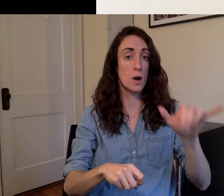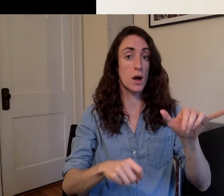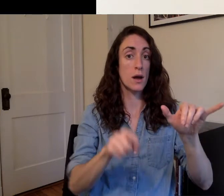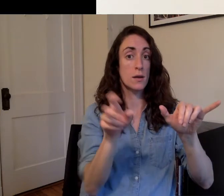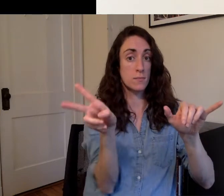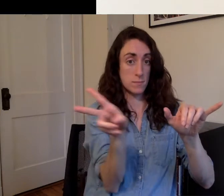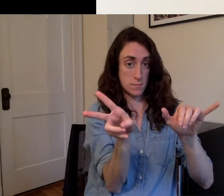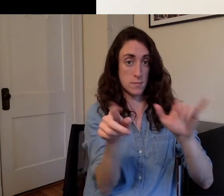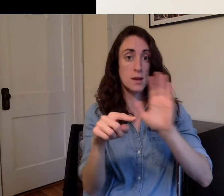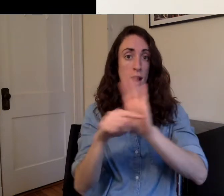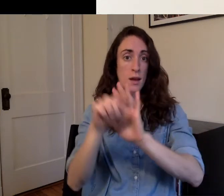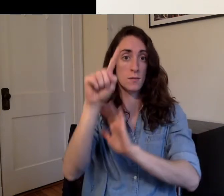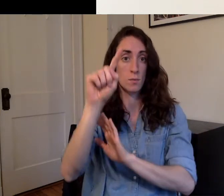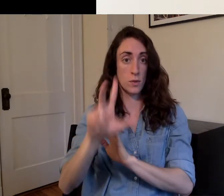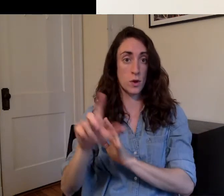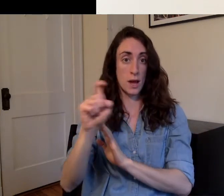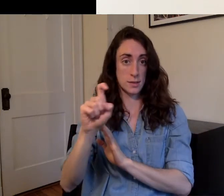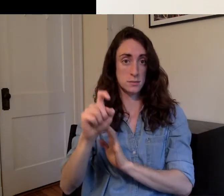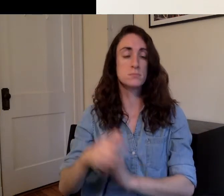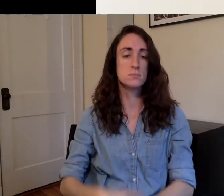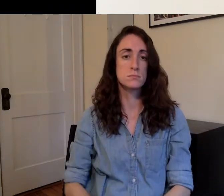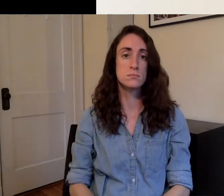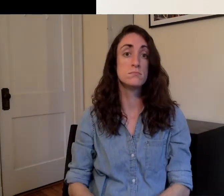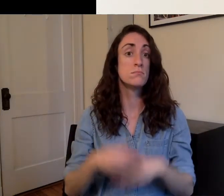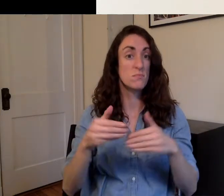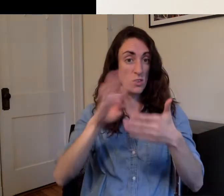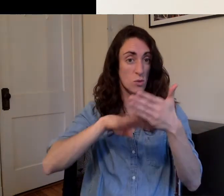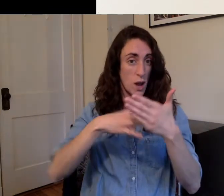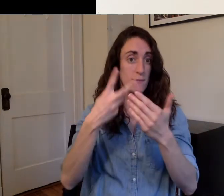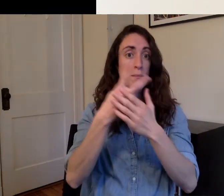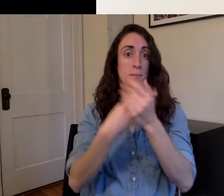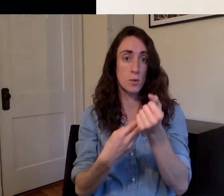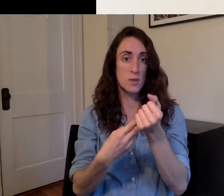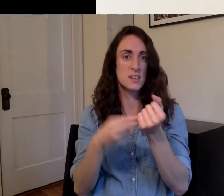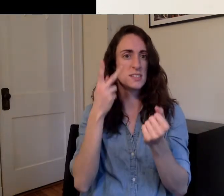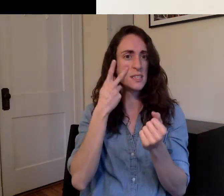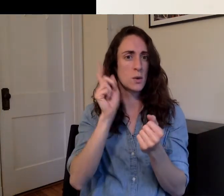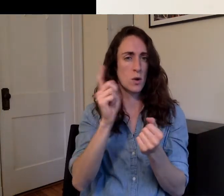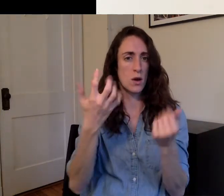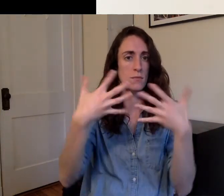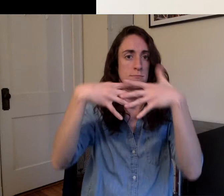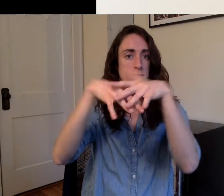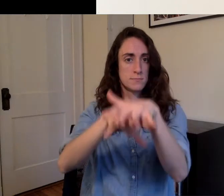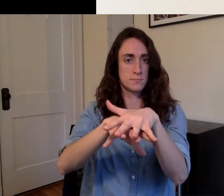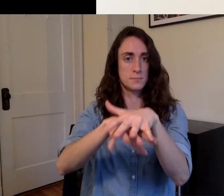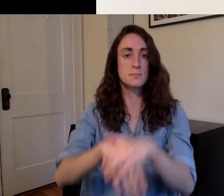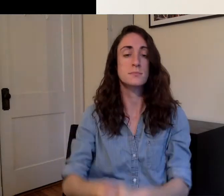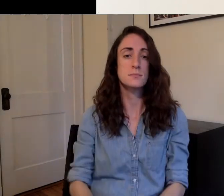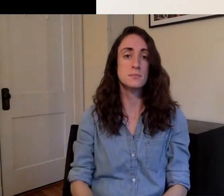x. So we can go ahead and graph these and see where they overlap.